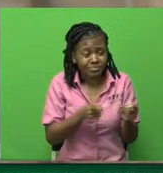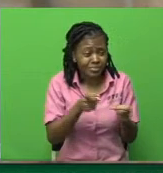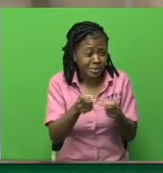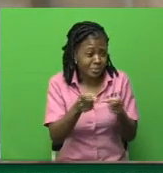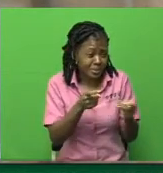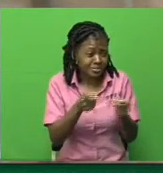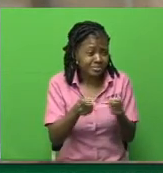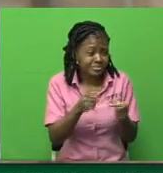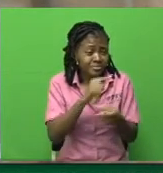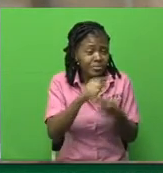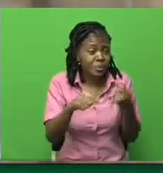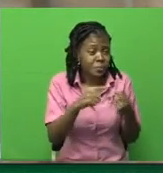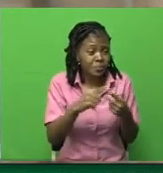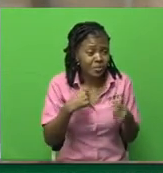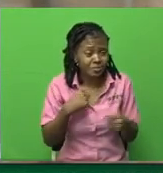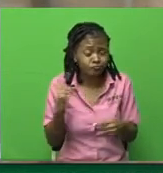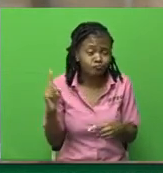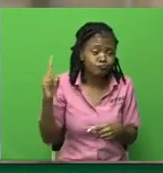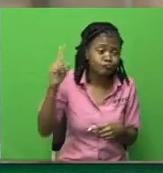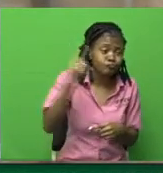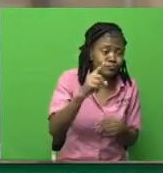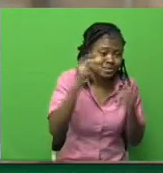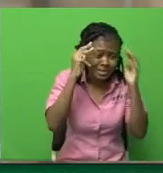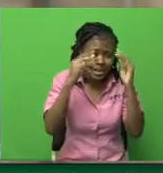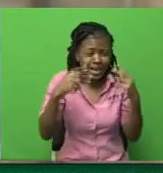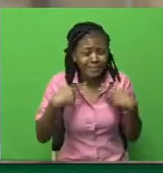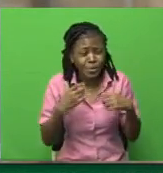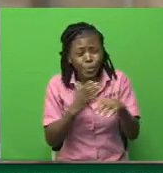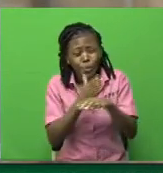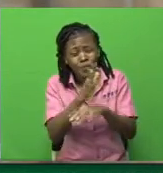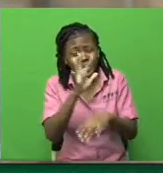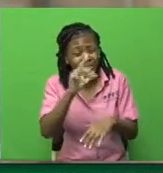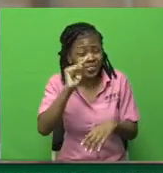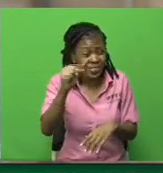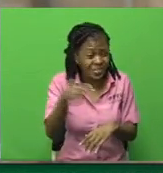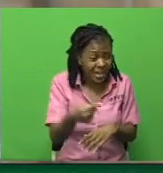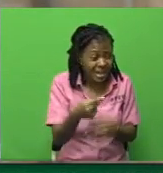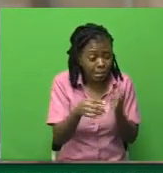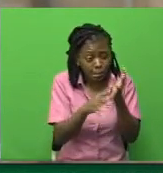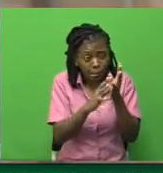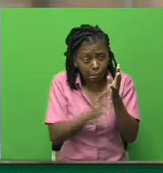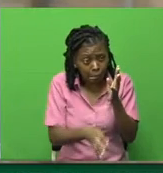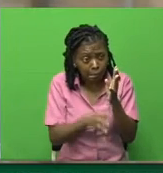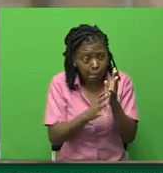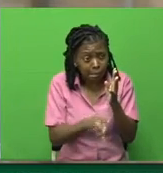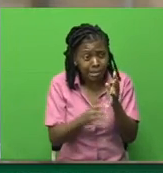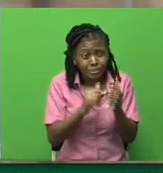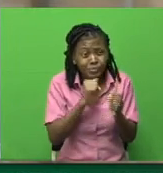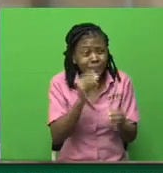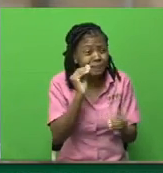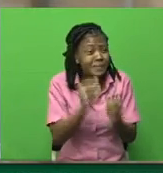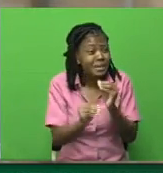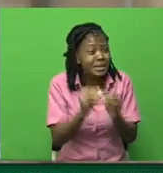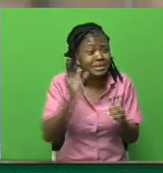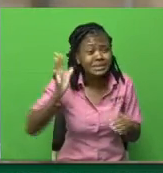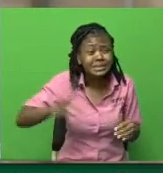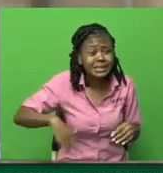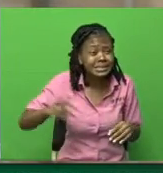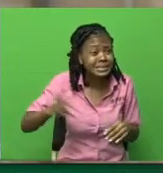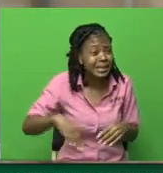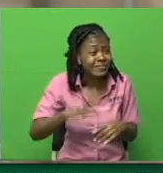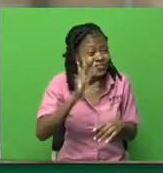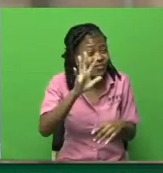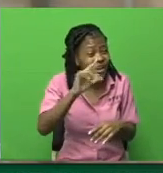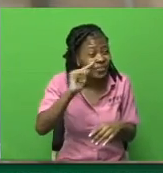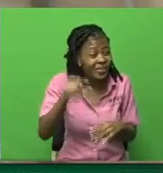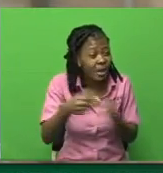I came into the ministry there were over 5 000 leaked backlogs in our in in Wasa 5 000 League